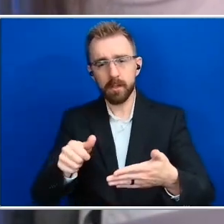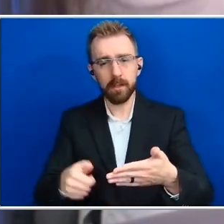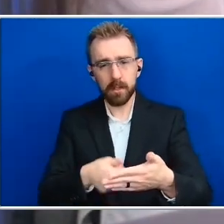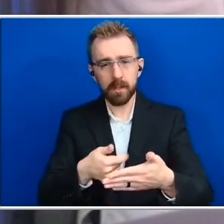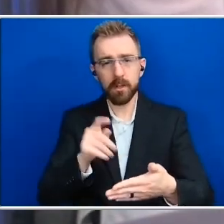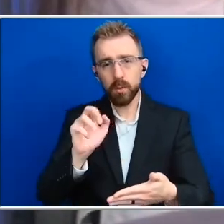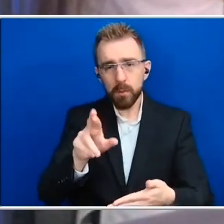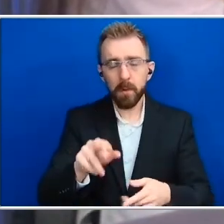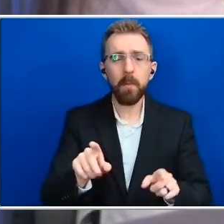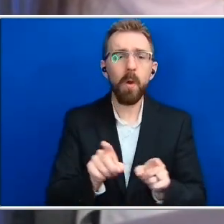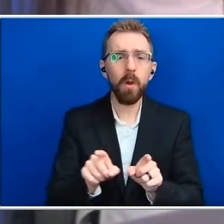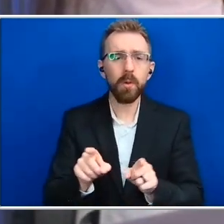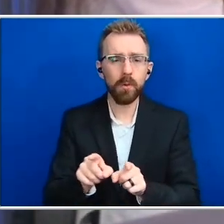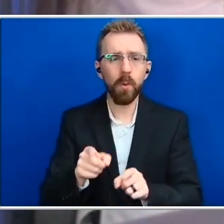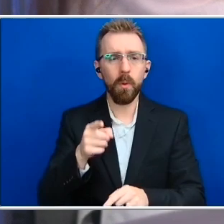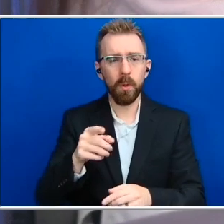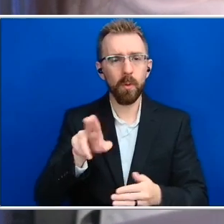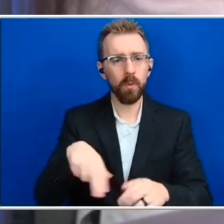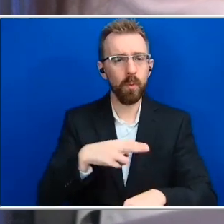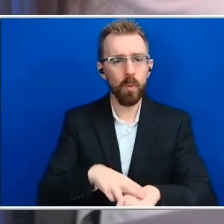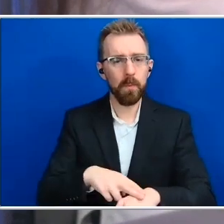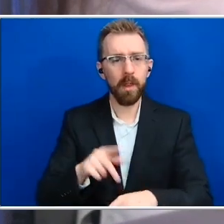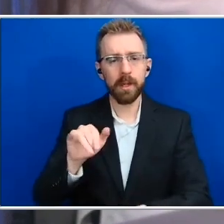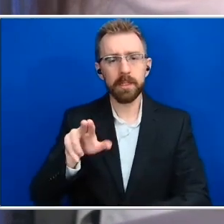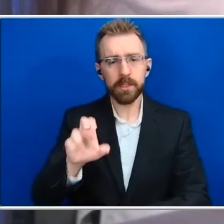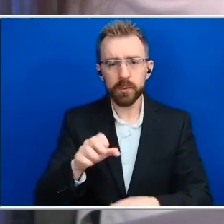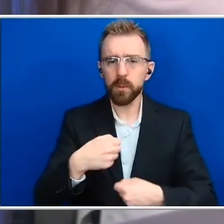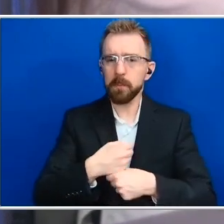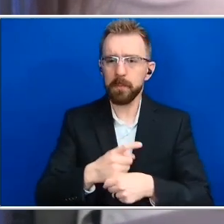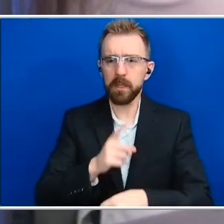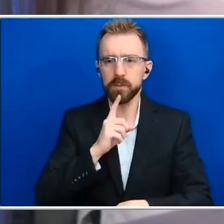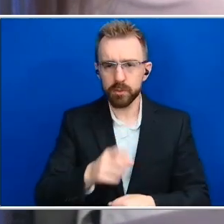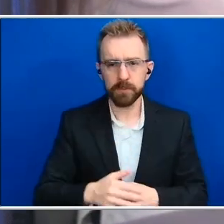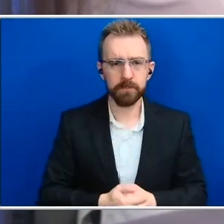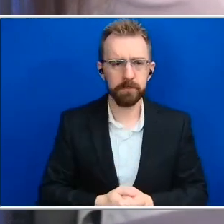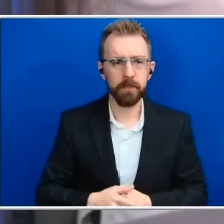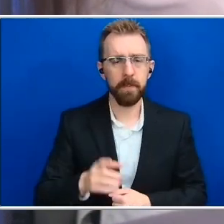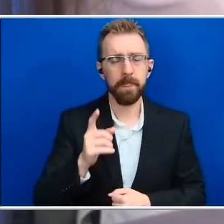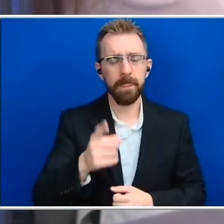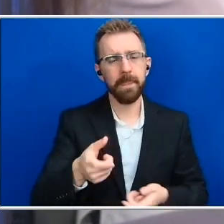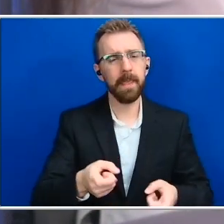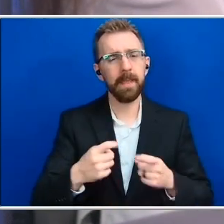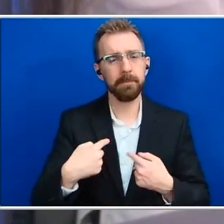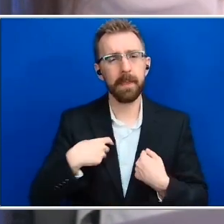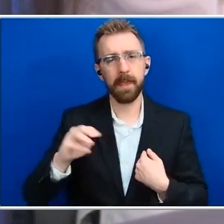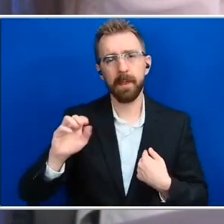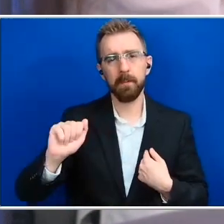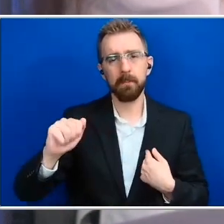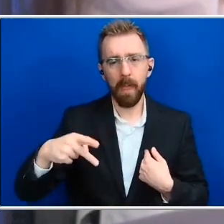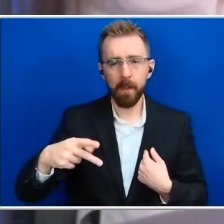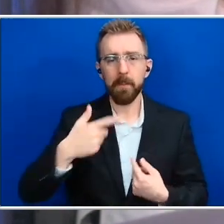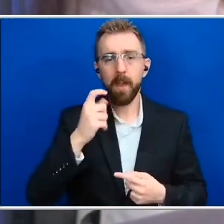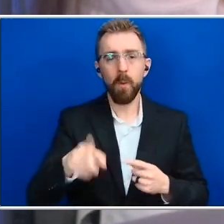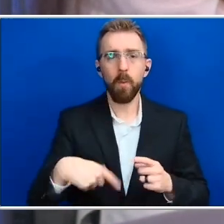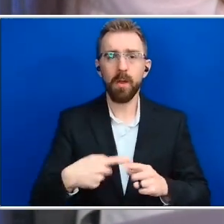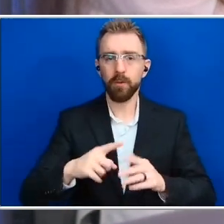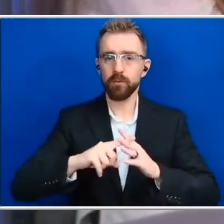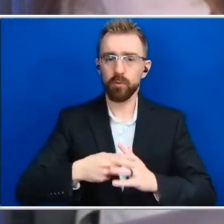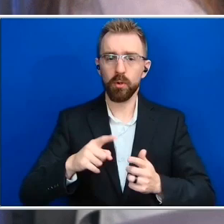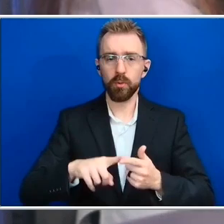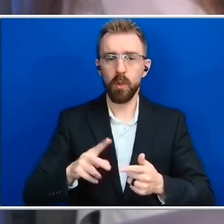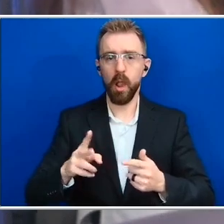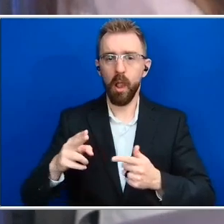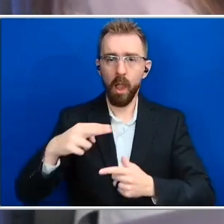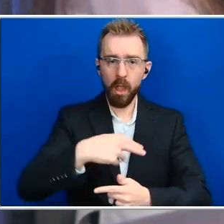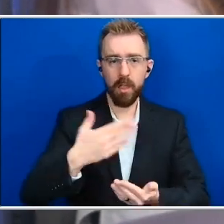of normal tissue, make sure. And this gives me a map, because once you start cutting, you might lose exactly where